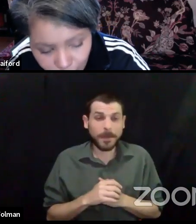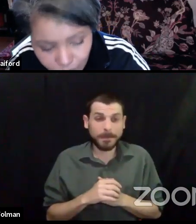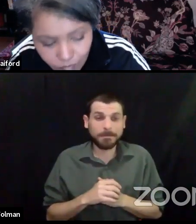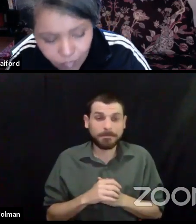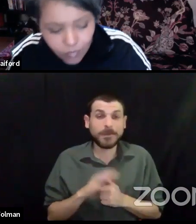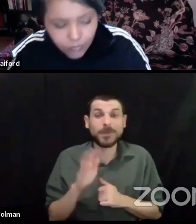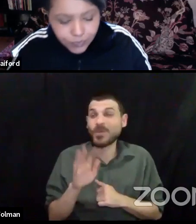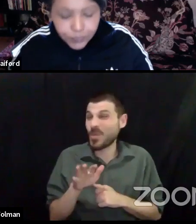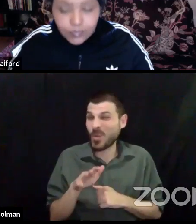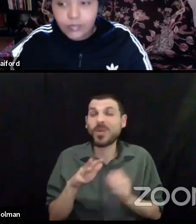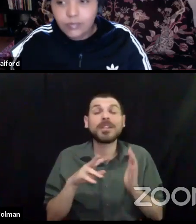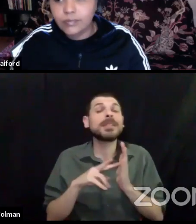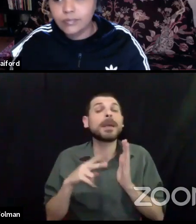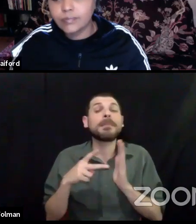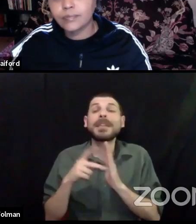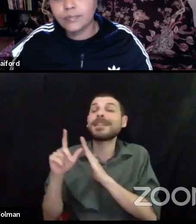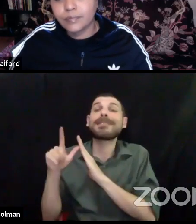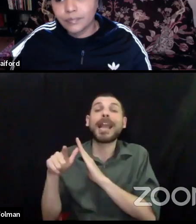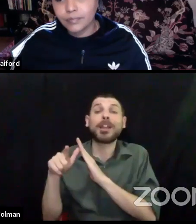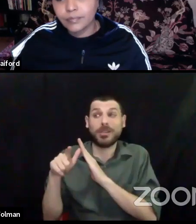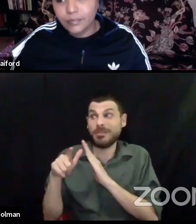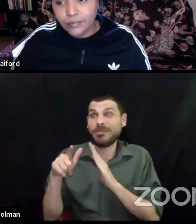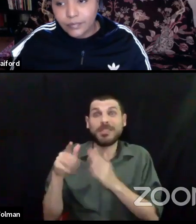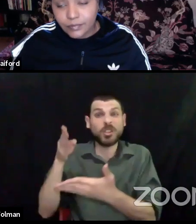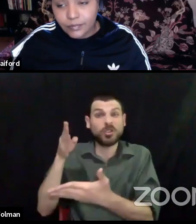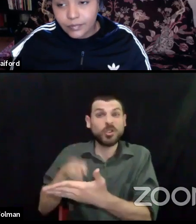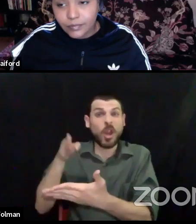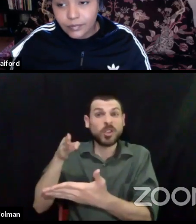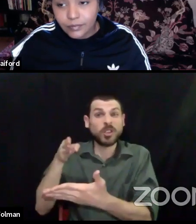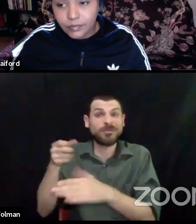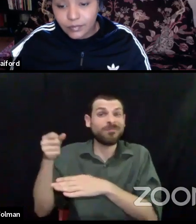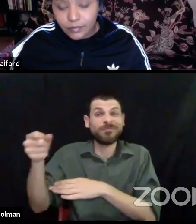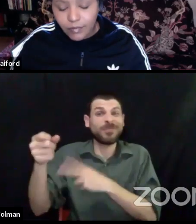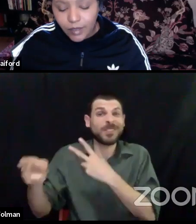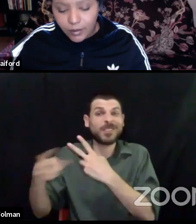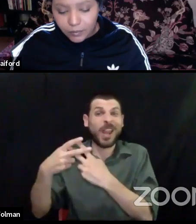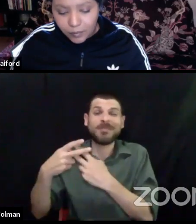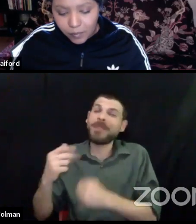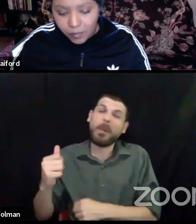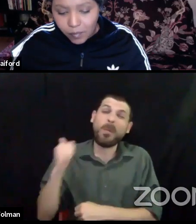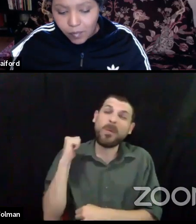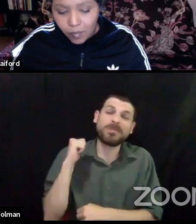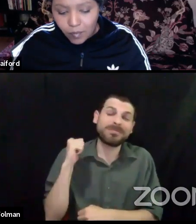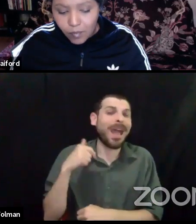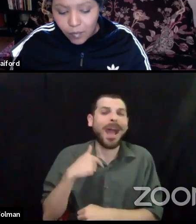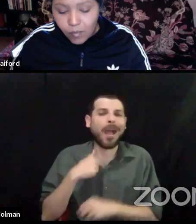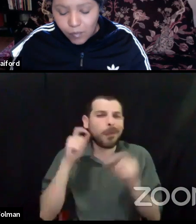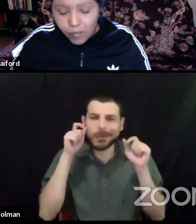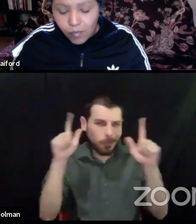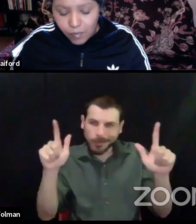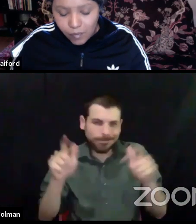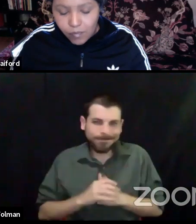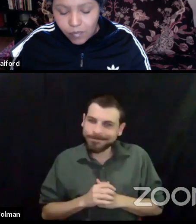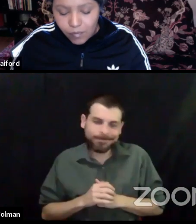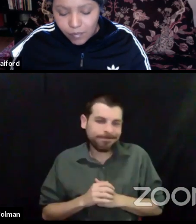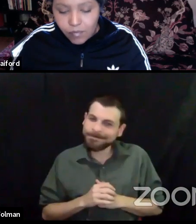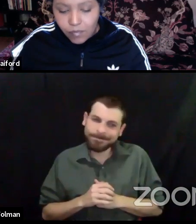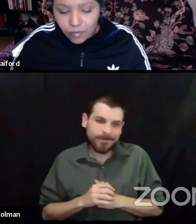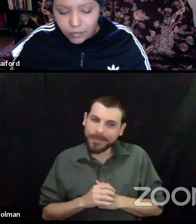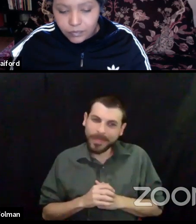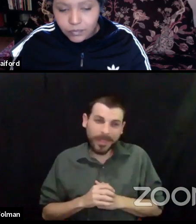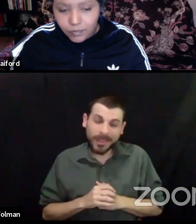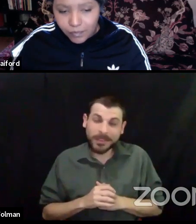when there's no justice brought for that young man's life being taken by those people. You can take, we're in a state where